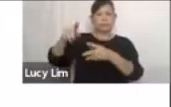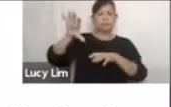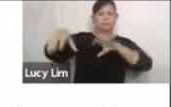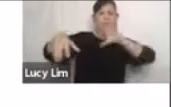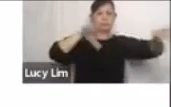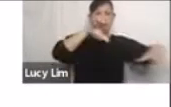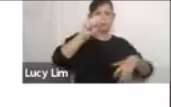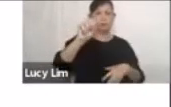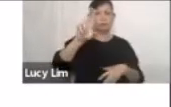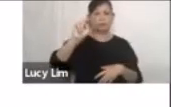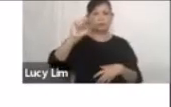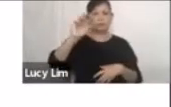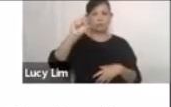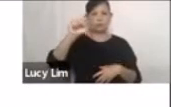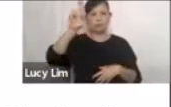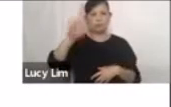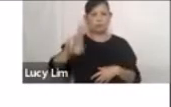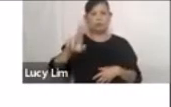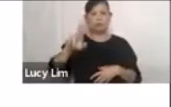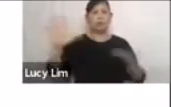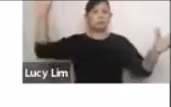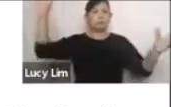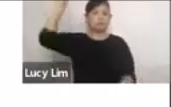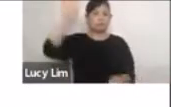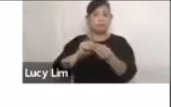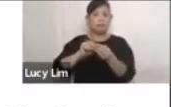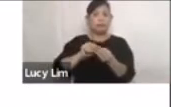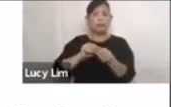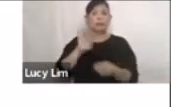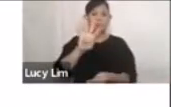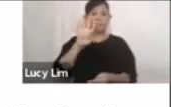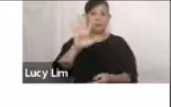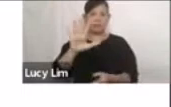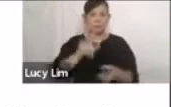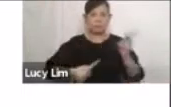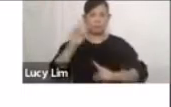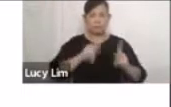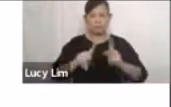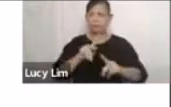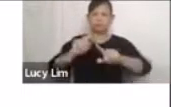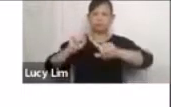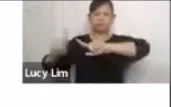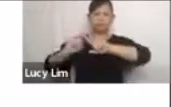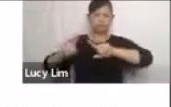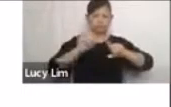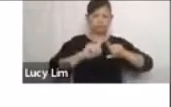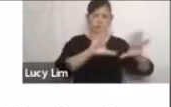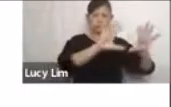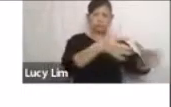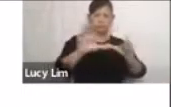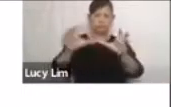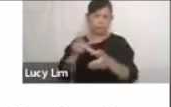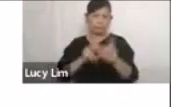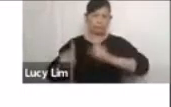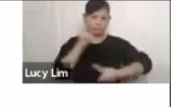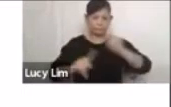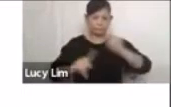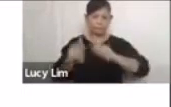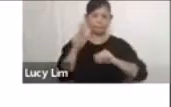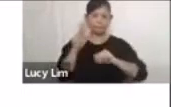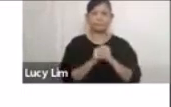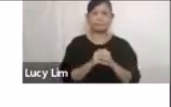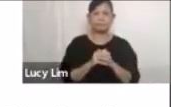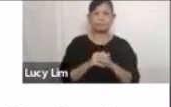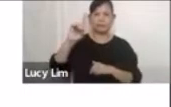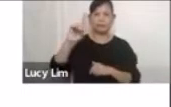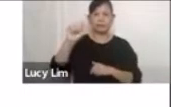were 45 young people in the study, and they represented various ethnic backgrounds and forms of disabilities. Data were collected